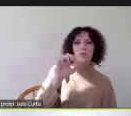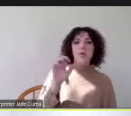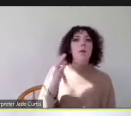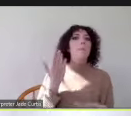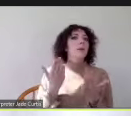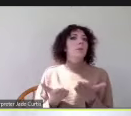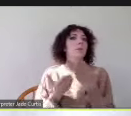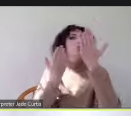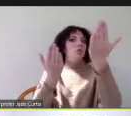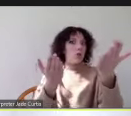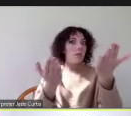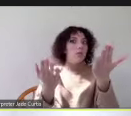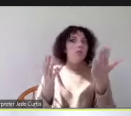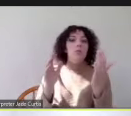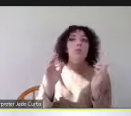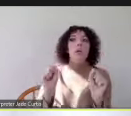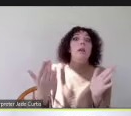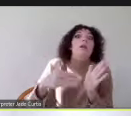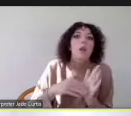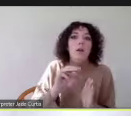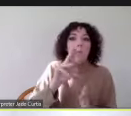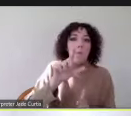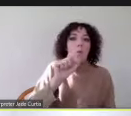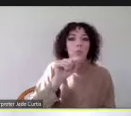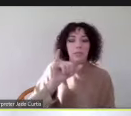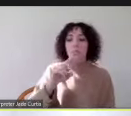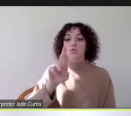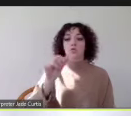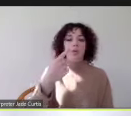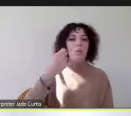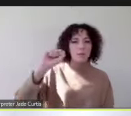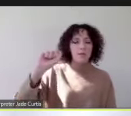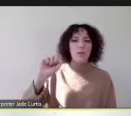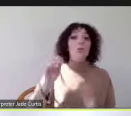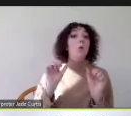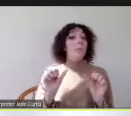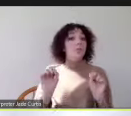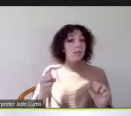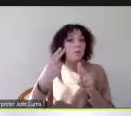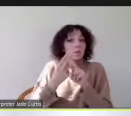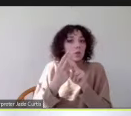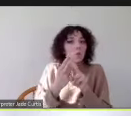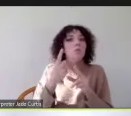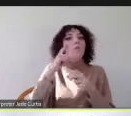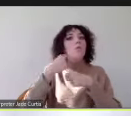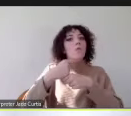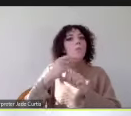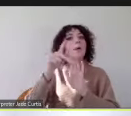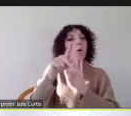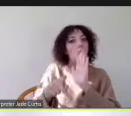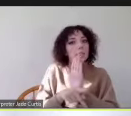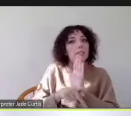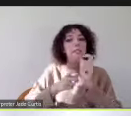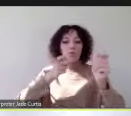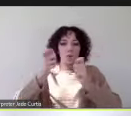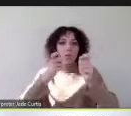of multi-drug resistance. This can potentially be used in forming policies and regulations